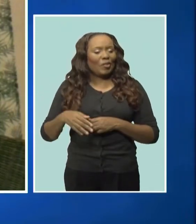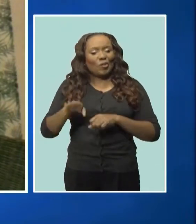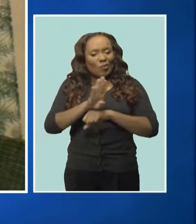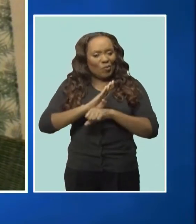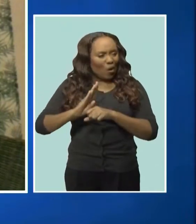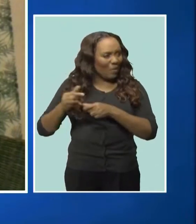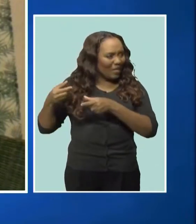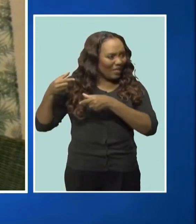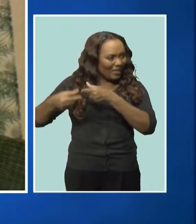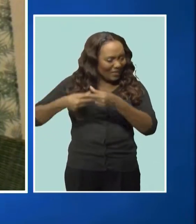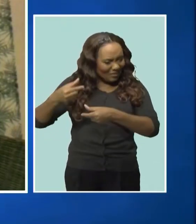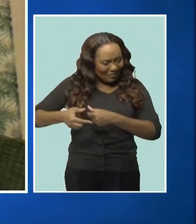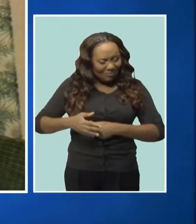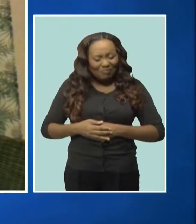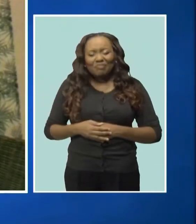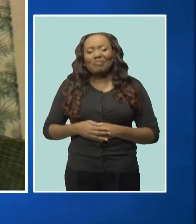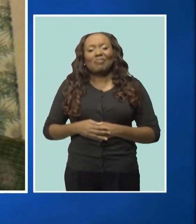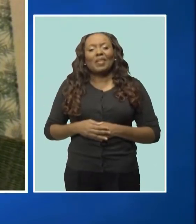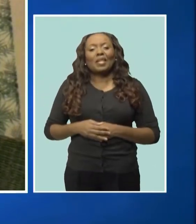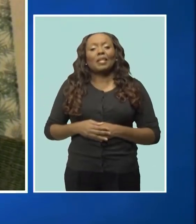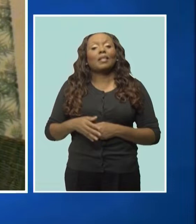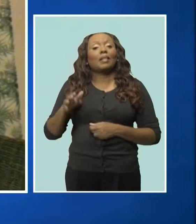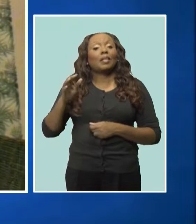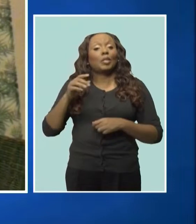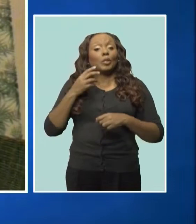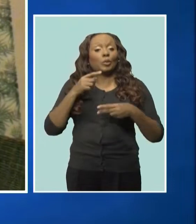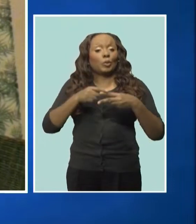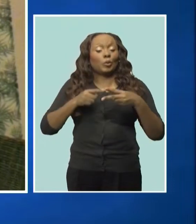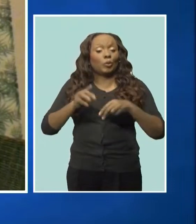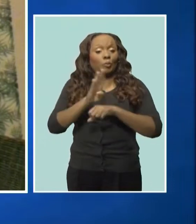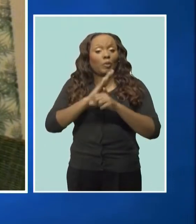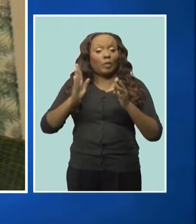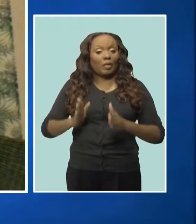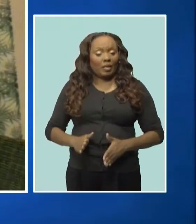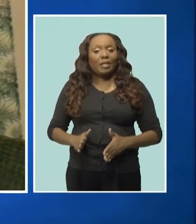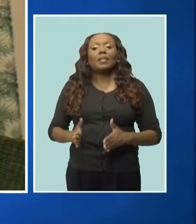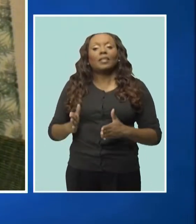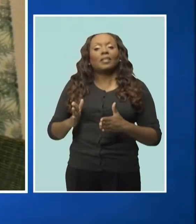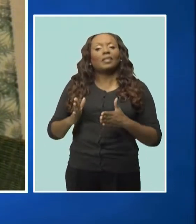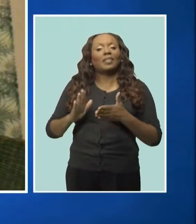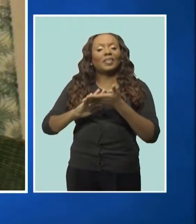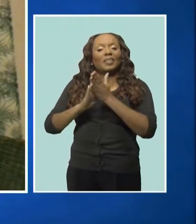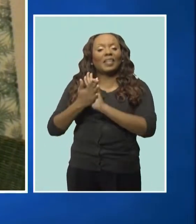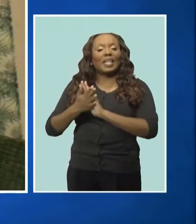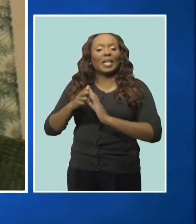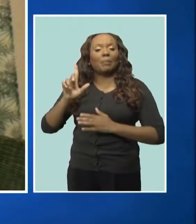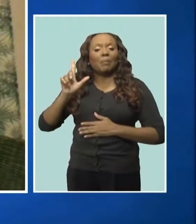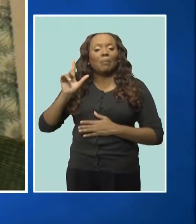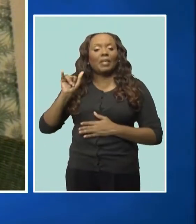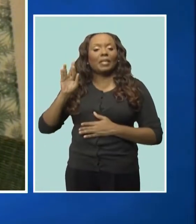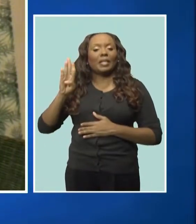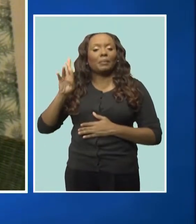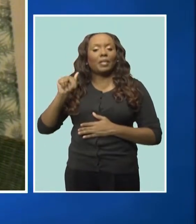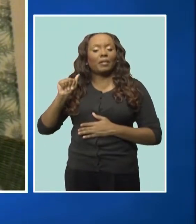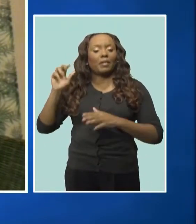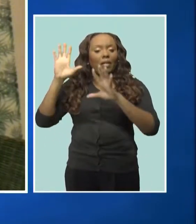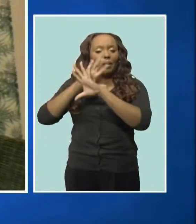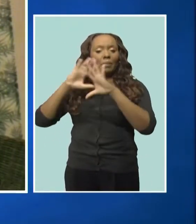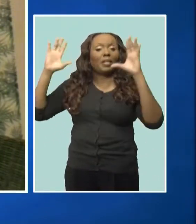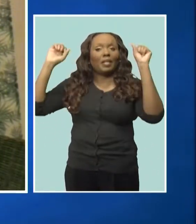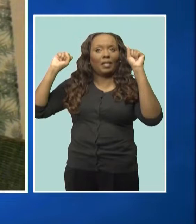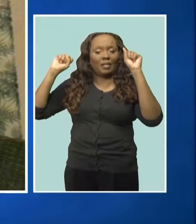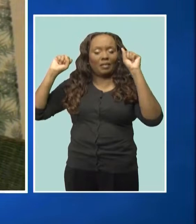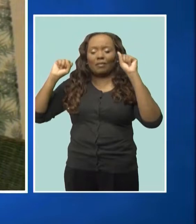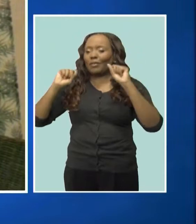ancestry that ended up being Liberian presidents, they were actually Barclays. And so you have that whole lineage of